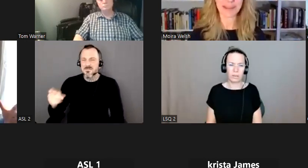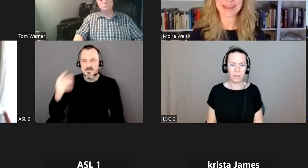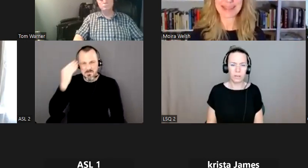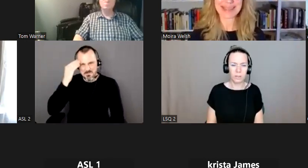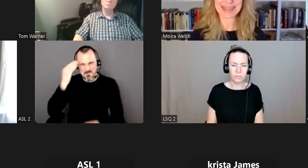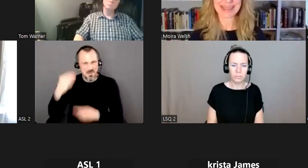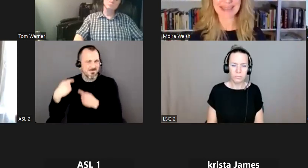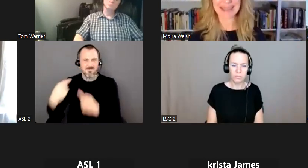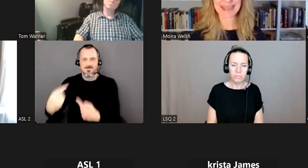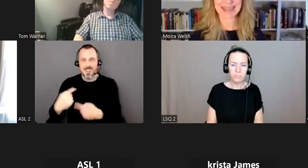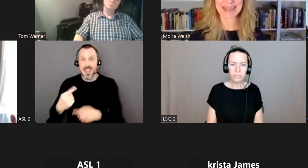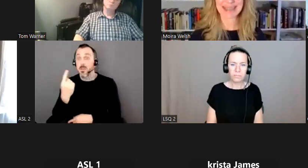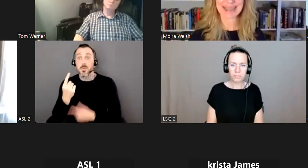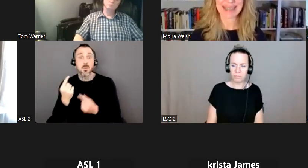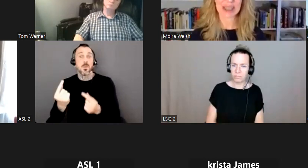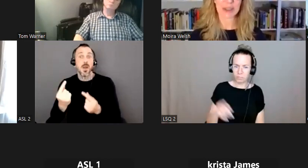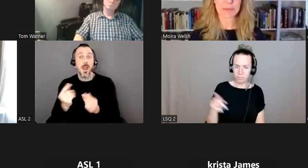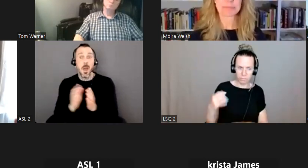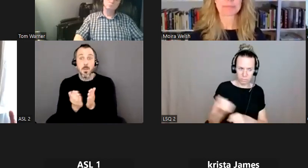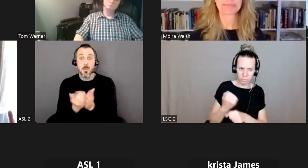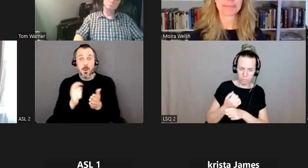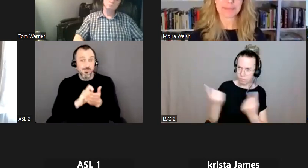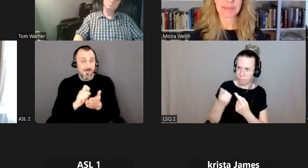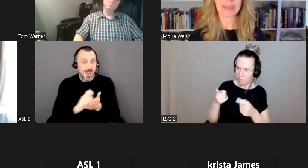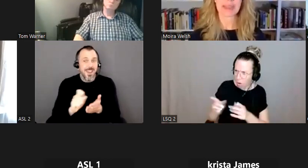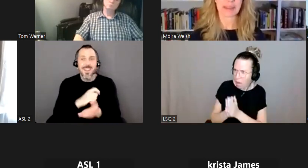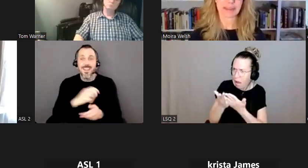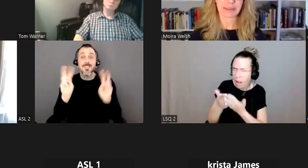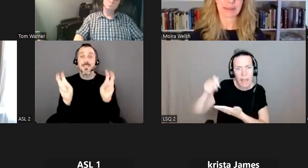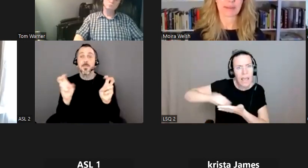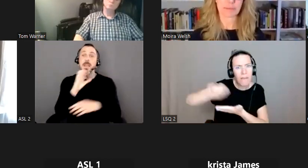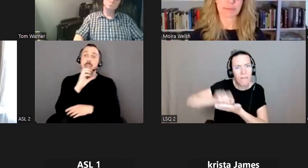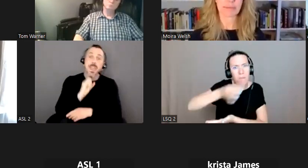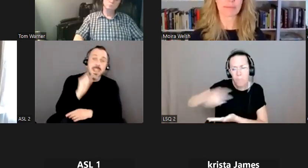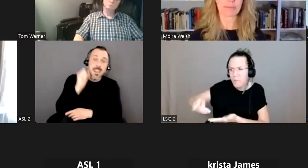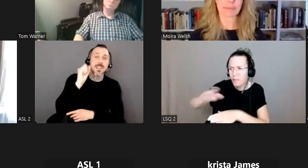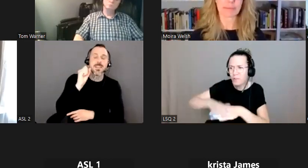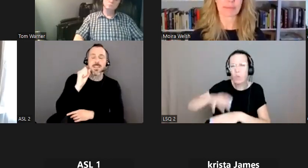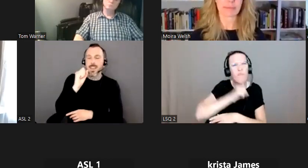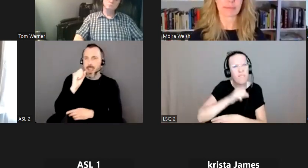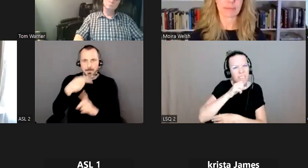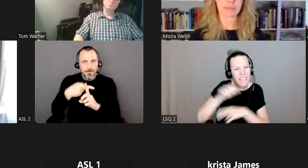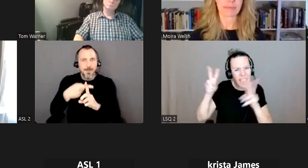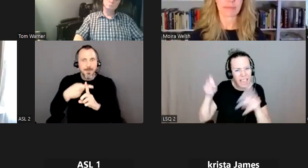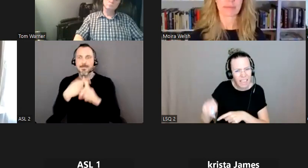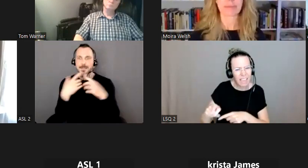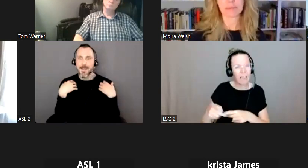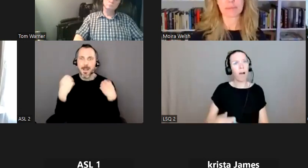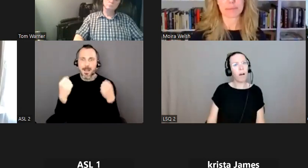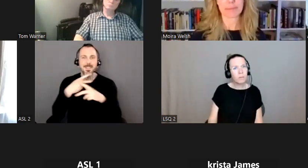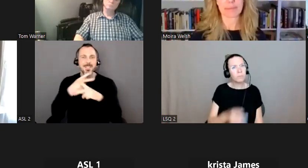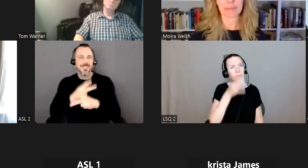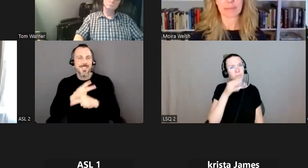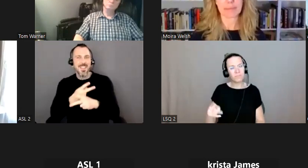uplifting book about aging, and particularly aging and care and health. How did you get into this